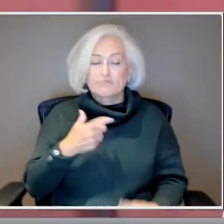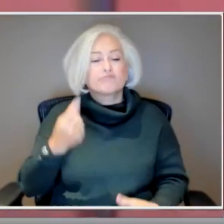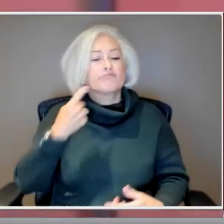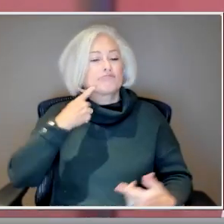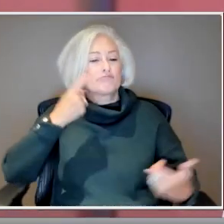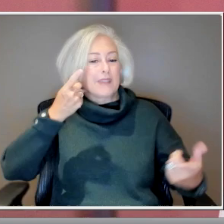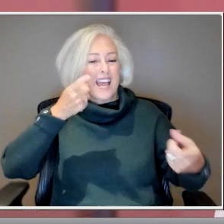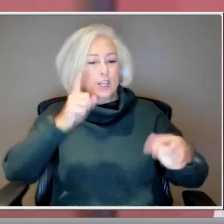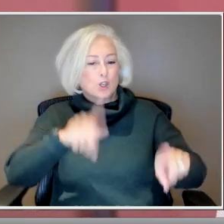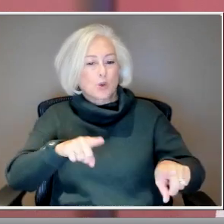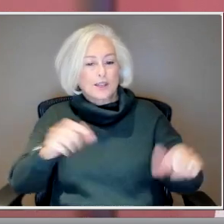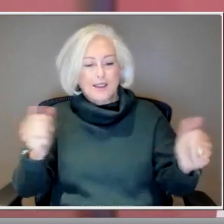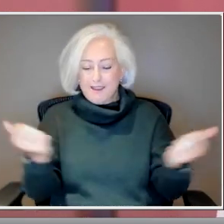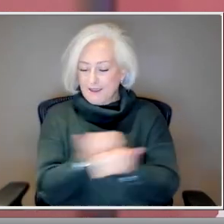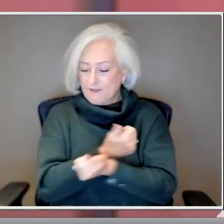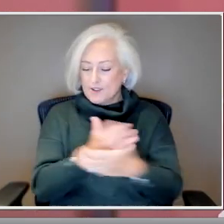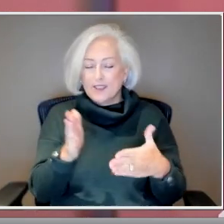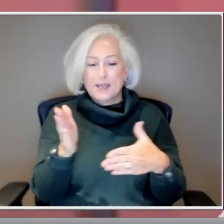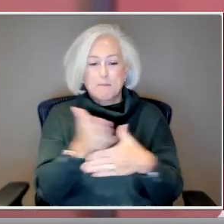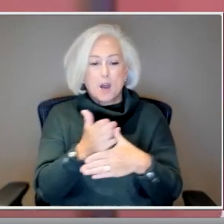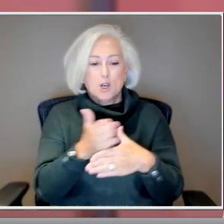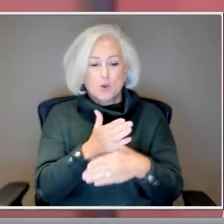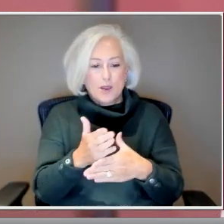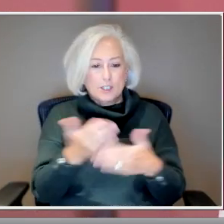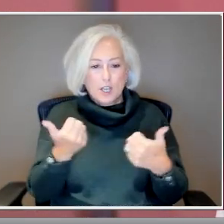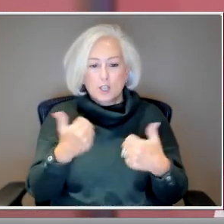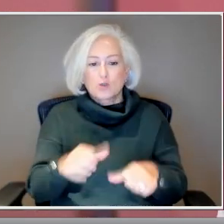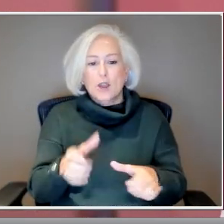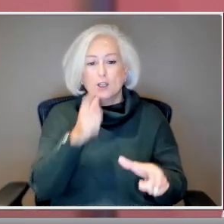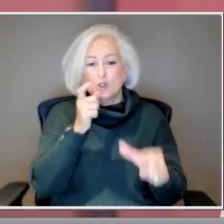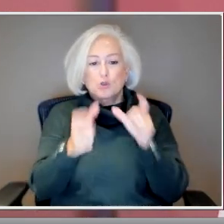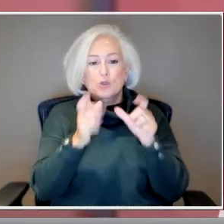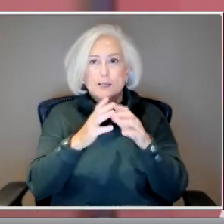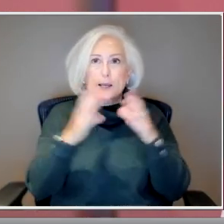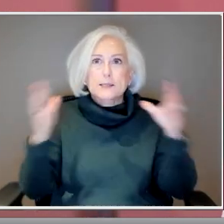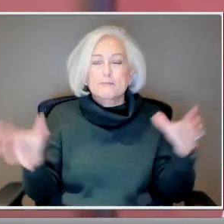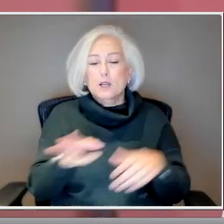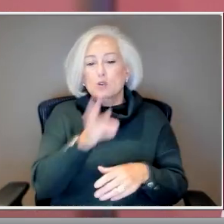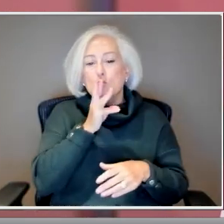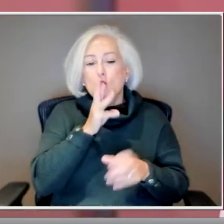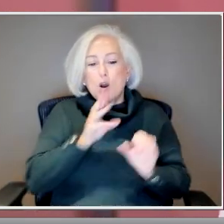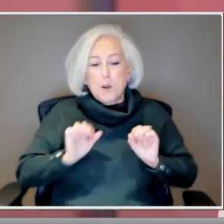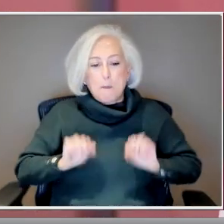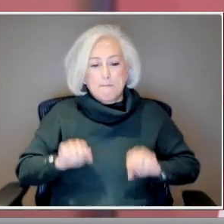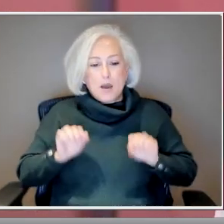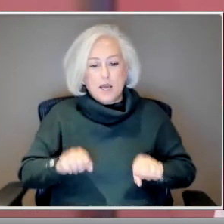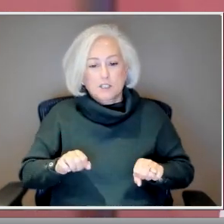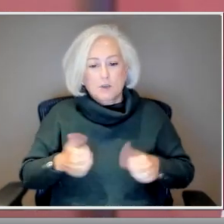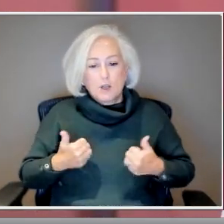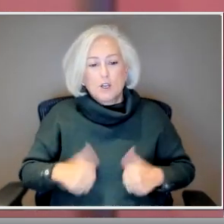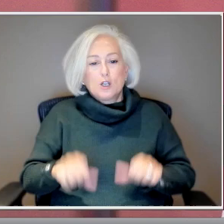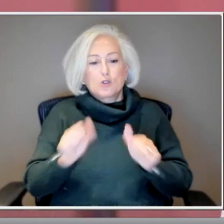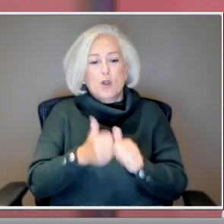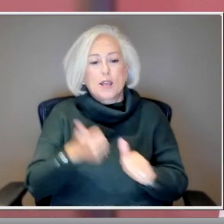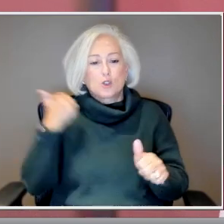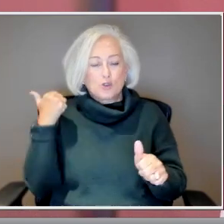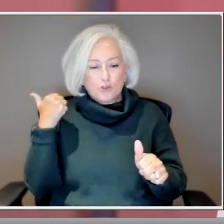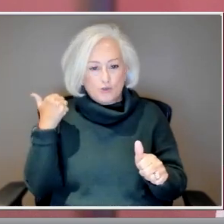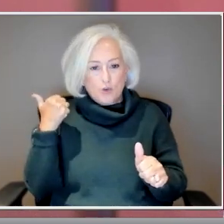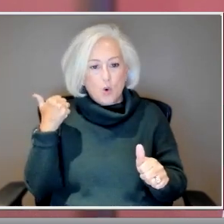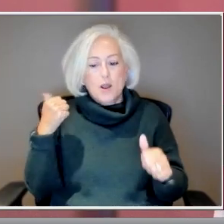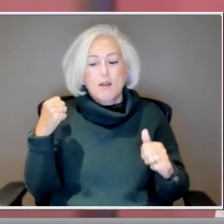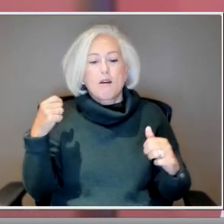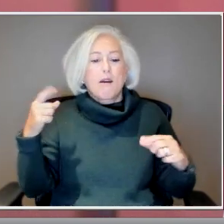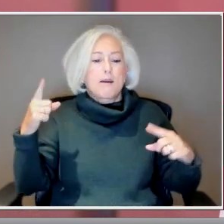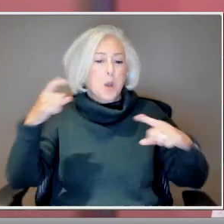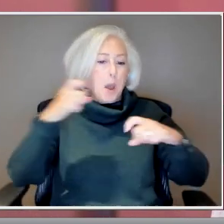in moderation. Try and drink as much water as you can to avoid some of the kind of complications or